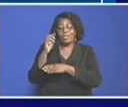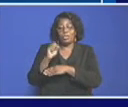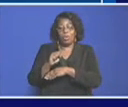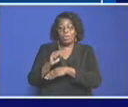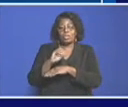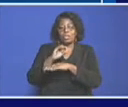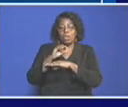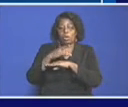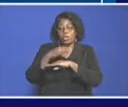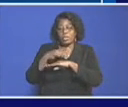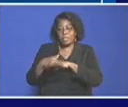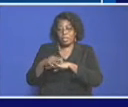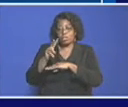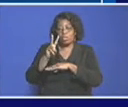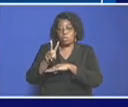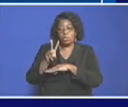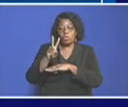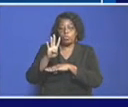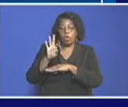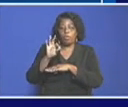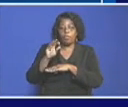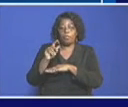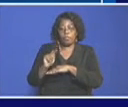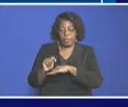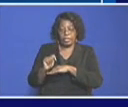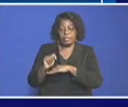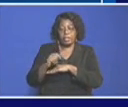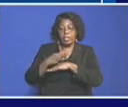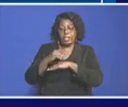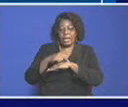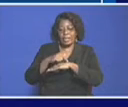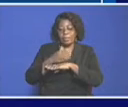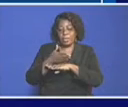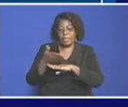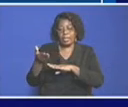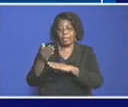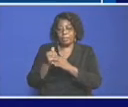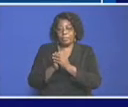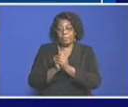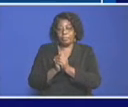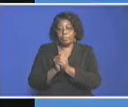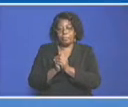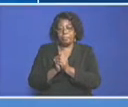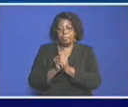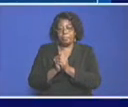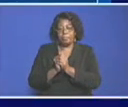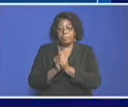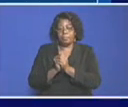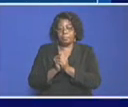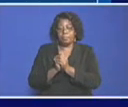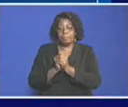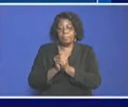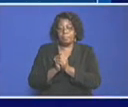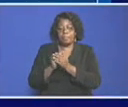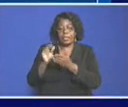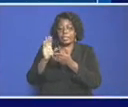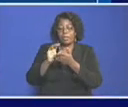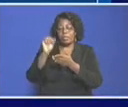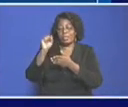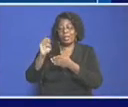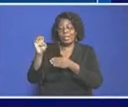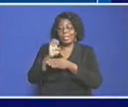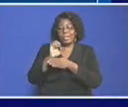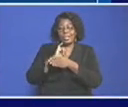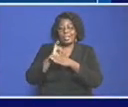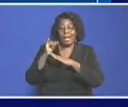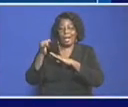Wave heights, they will build 2 to 4 feet. High tide, 10:55 in the morning, low tide at 5:15 in the afternoon. For the central and southeastern